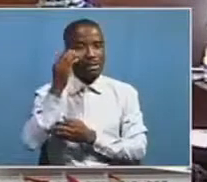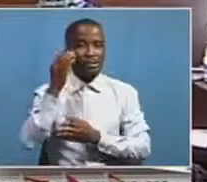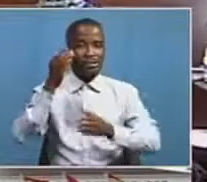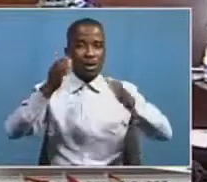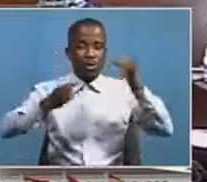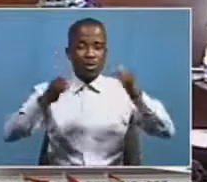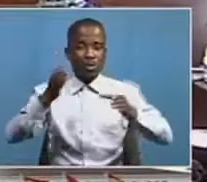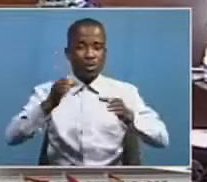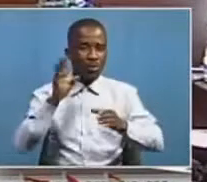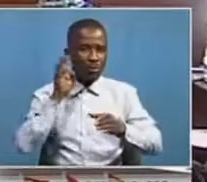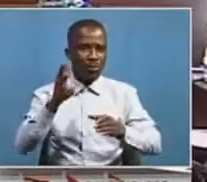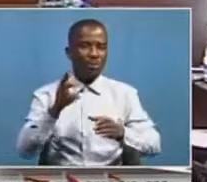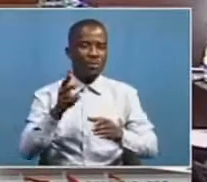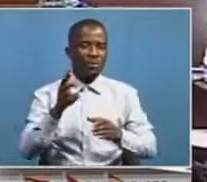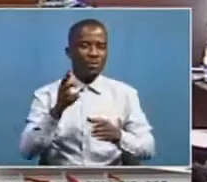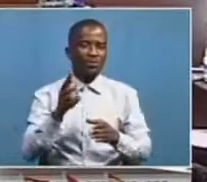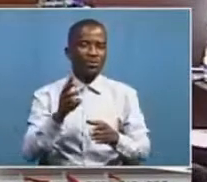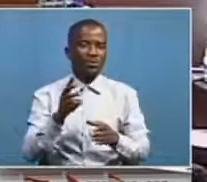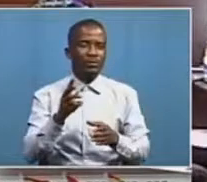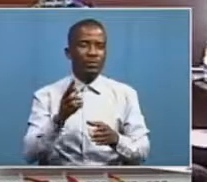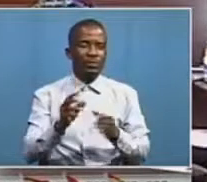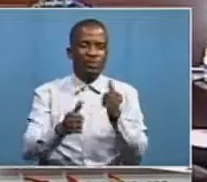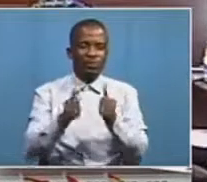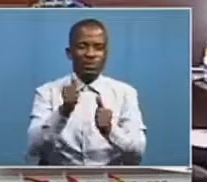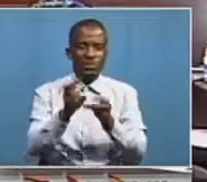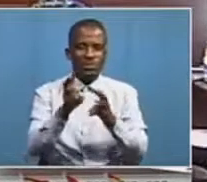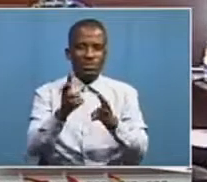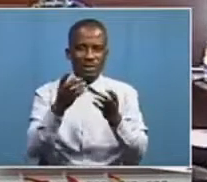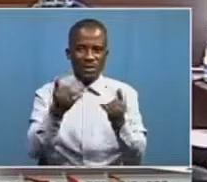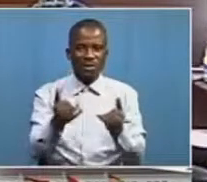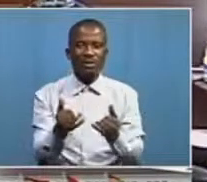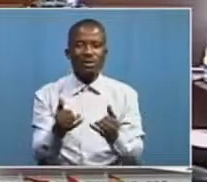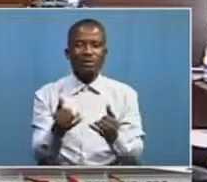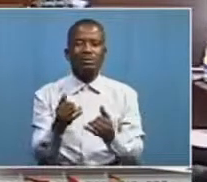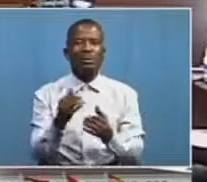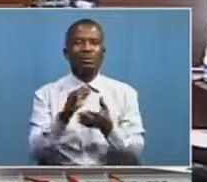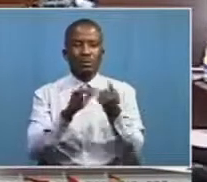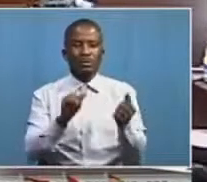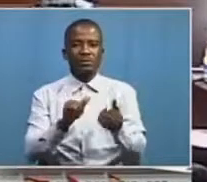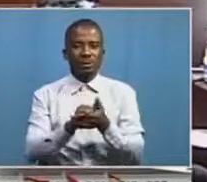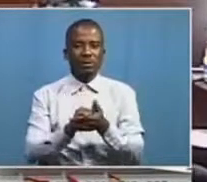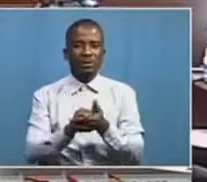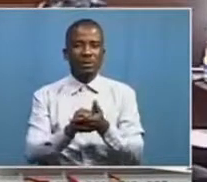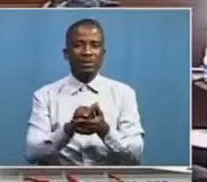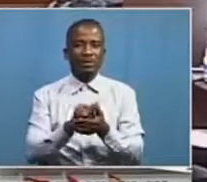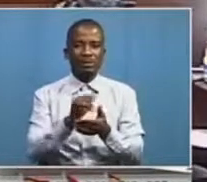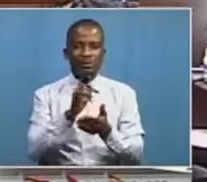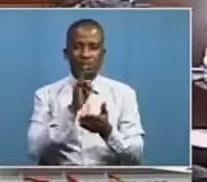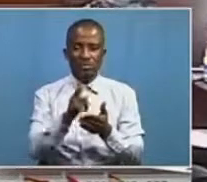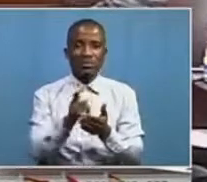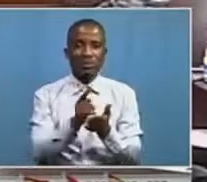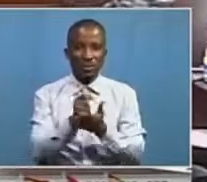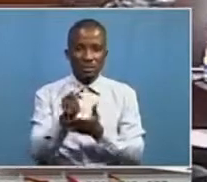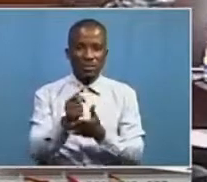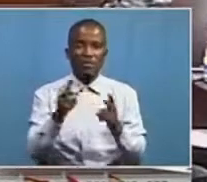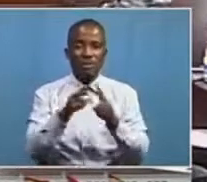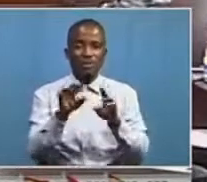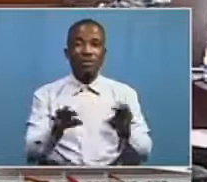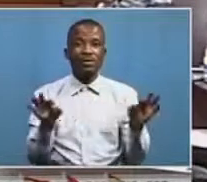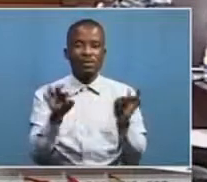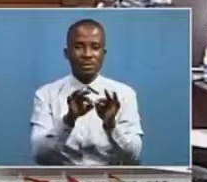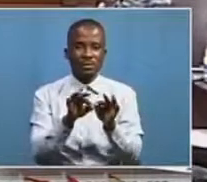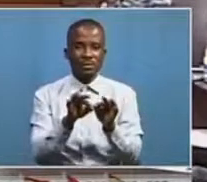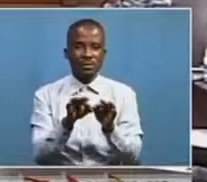fact or the court by which it is convinced that the existence of a fact is more probable than its